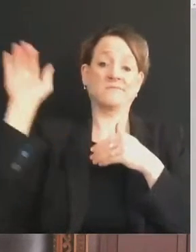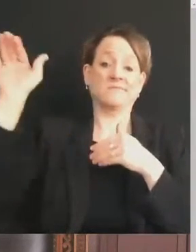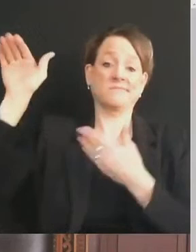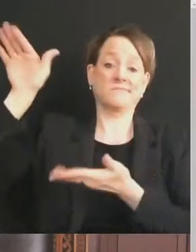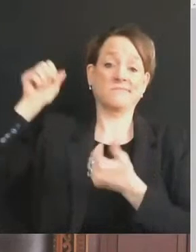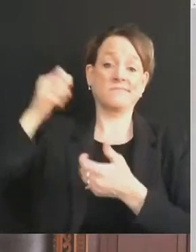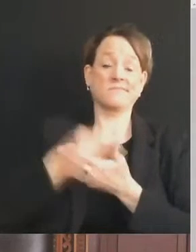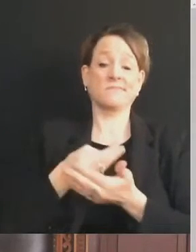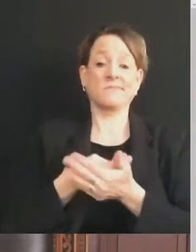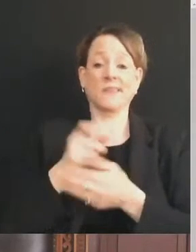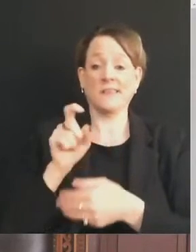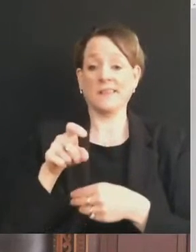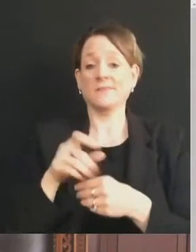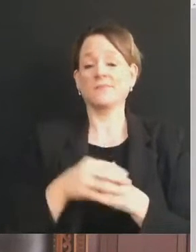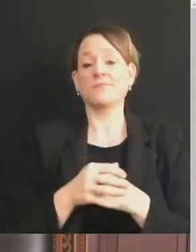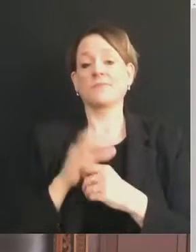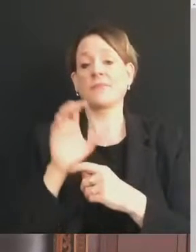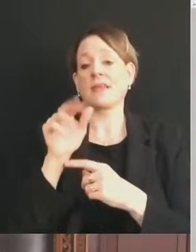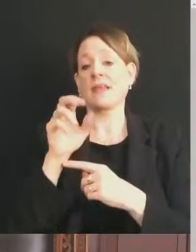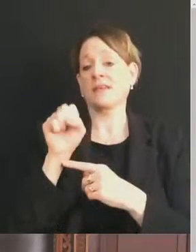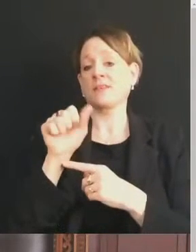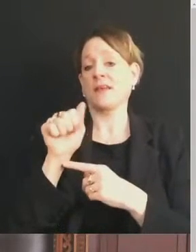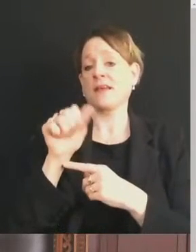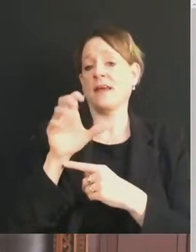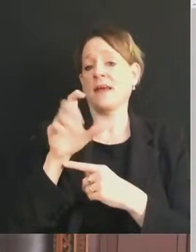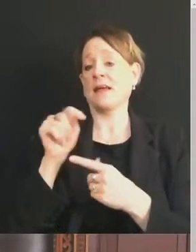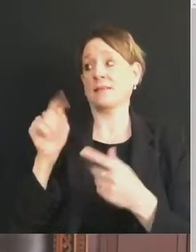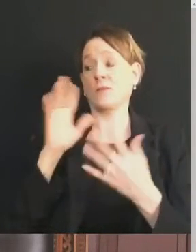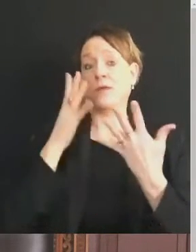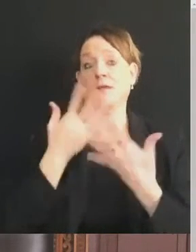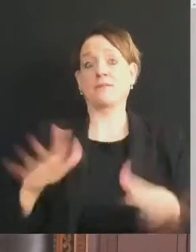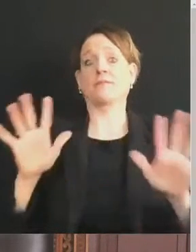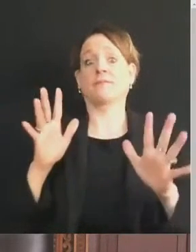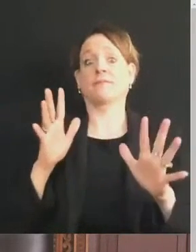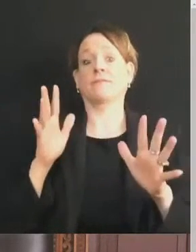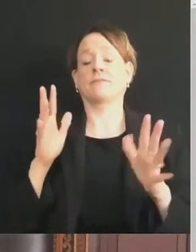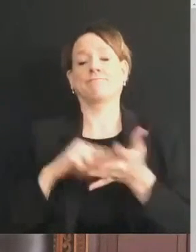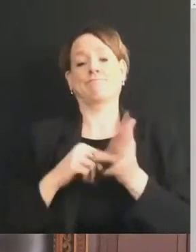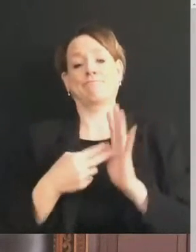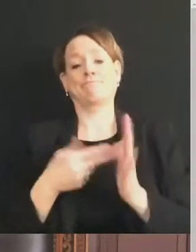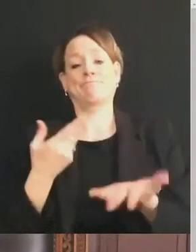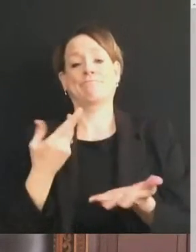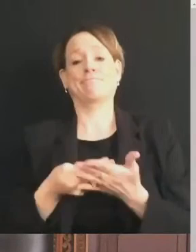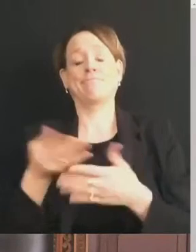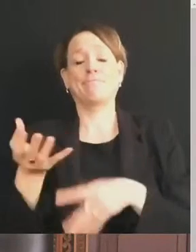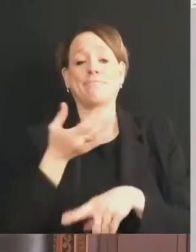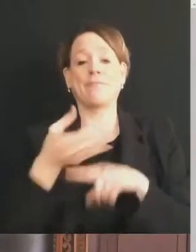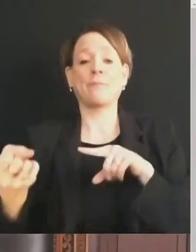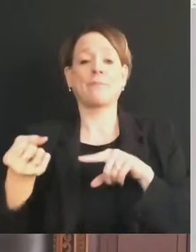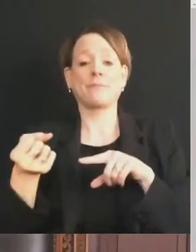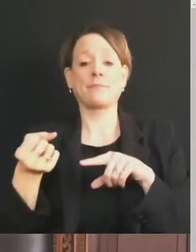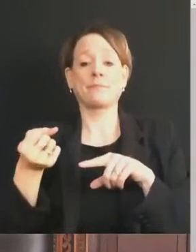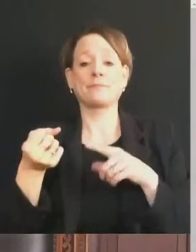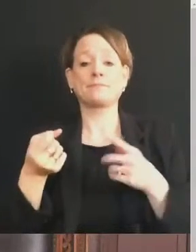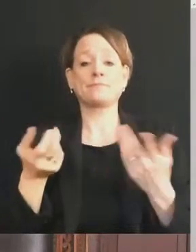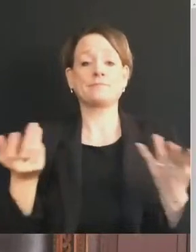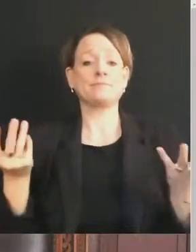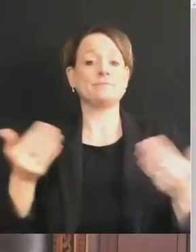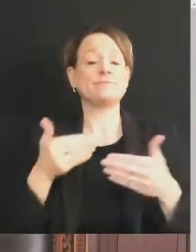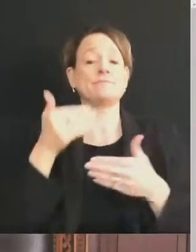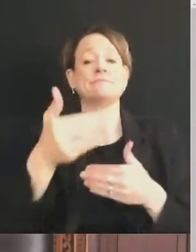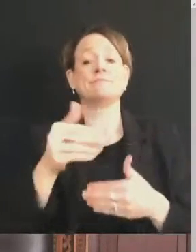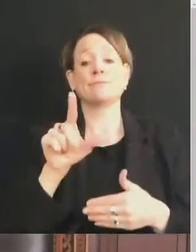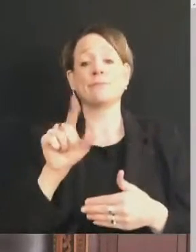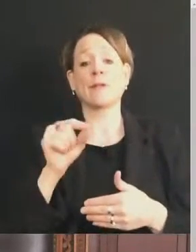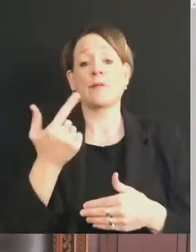CARES Act will be gone by that time, and we will have obligations around moral obligations